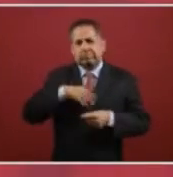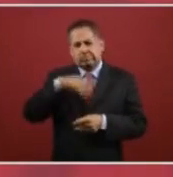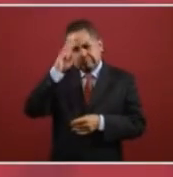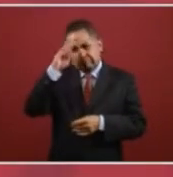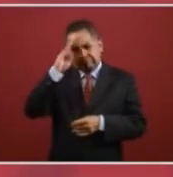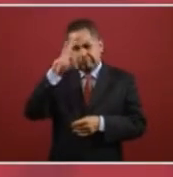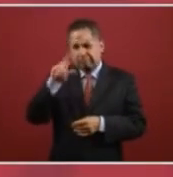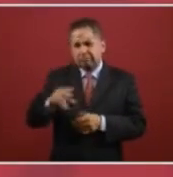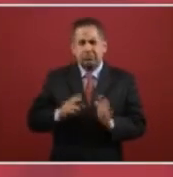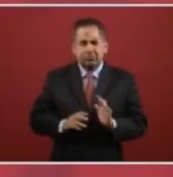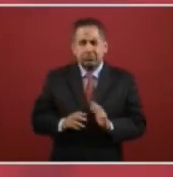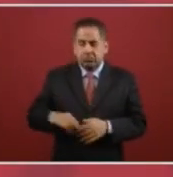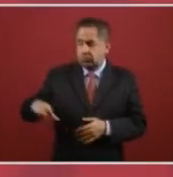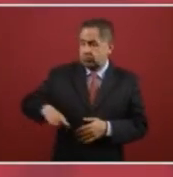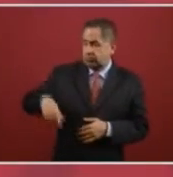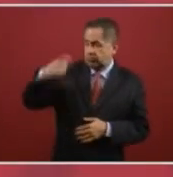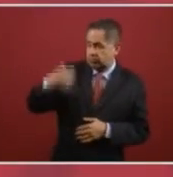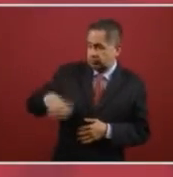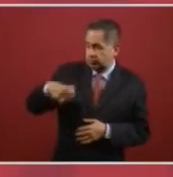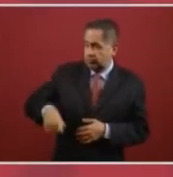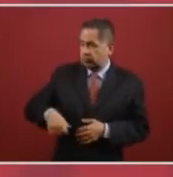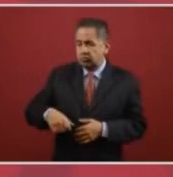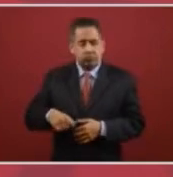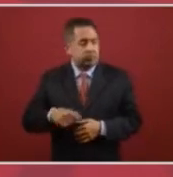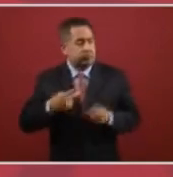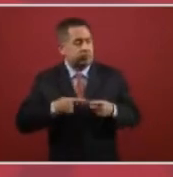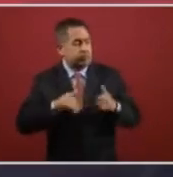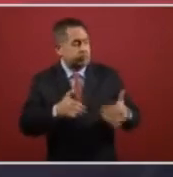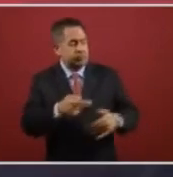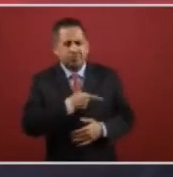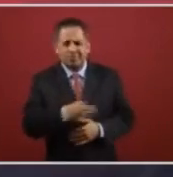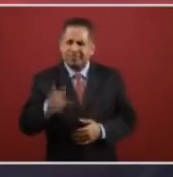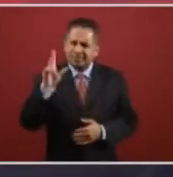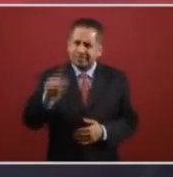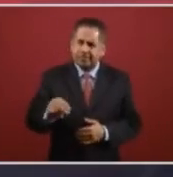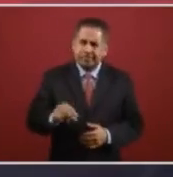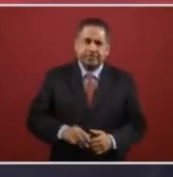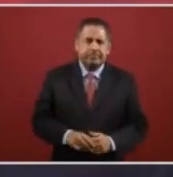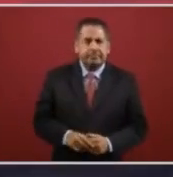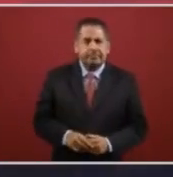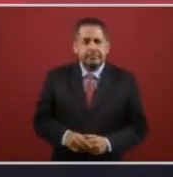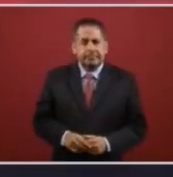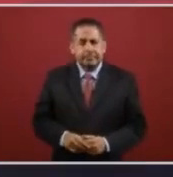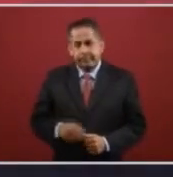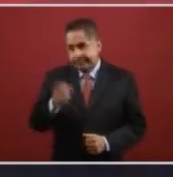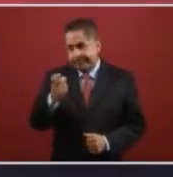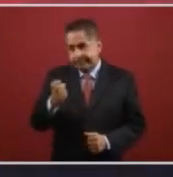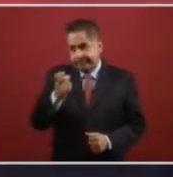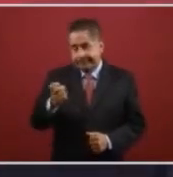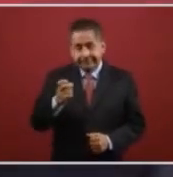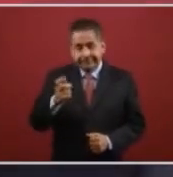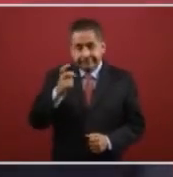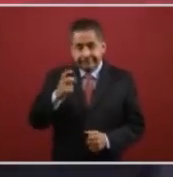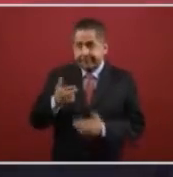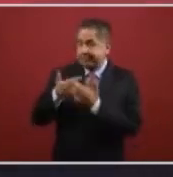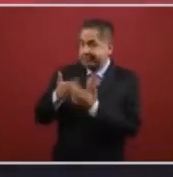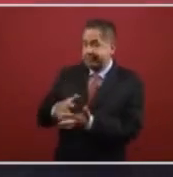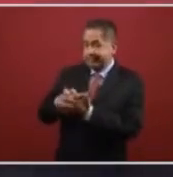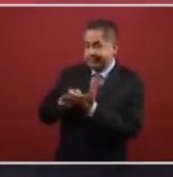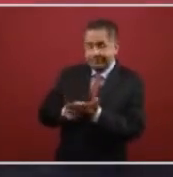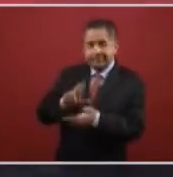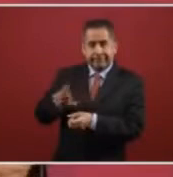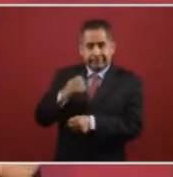to be wasteful, that you cannot have a government that's rich with the people that are poor.